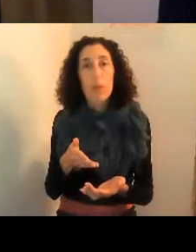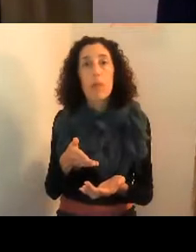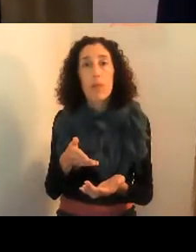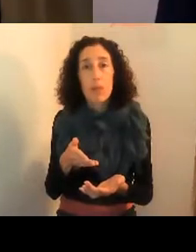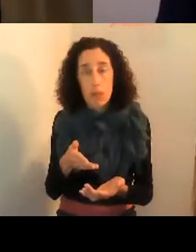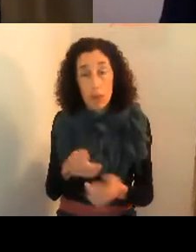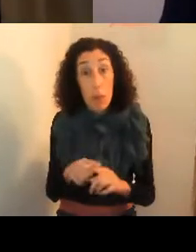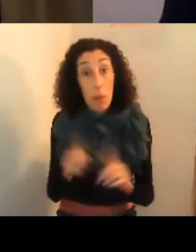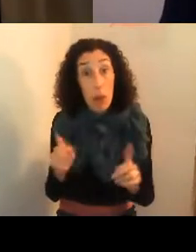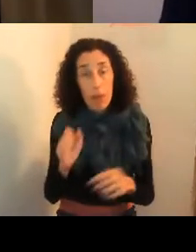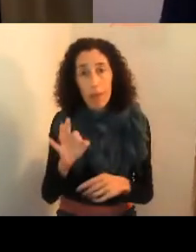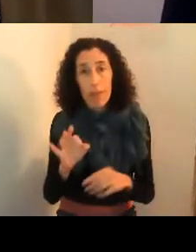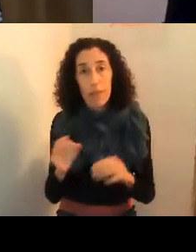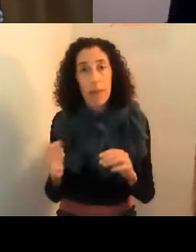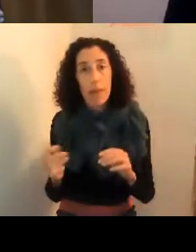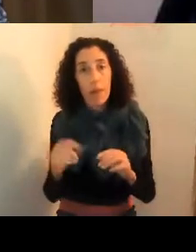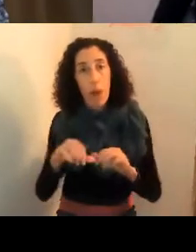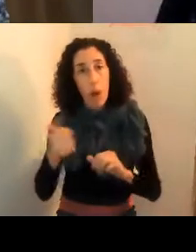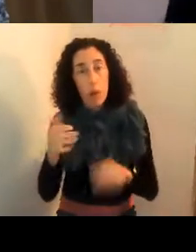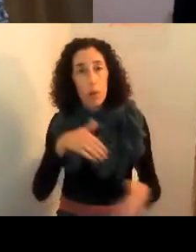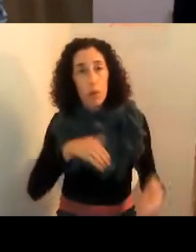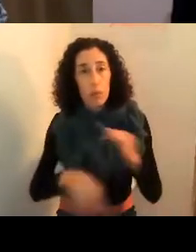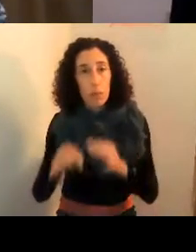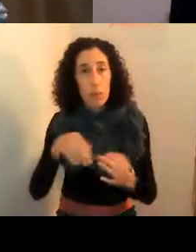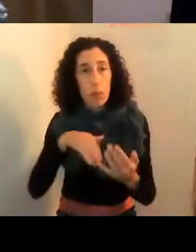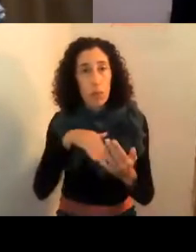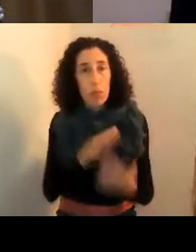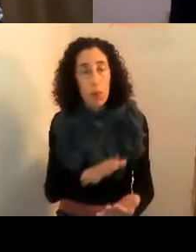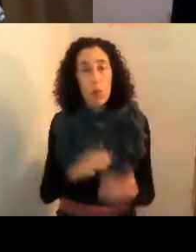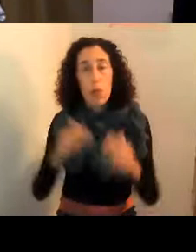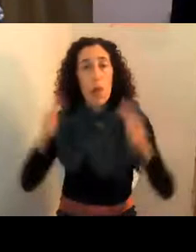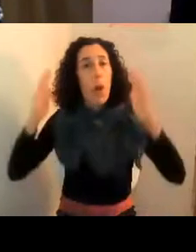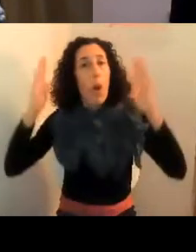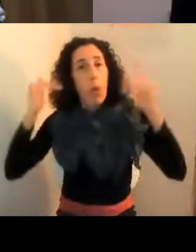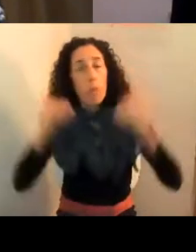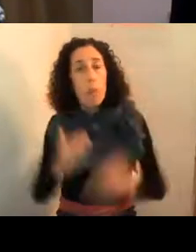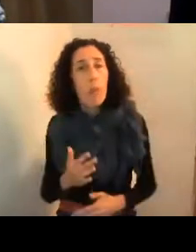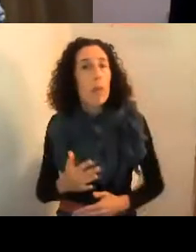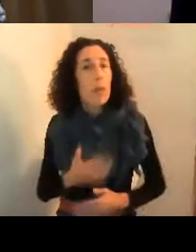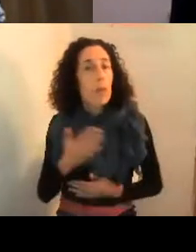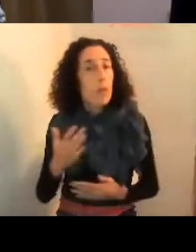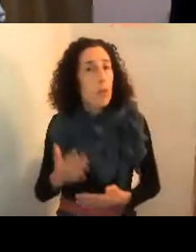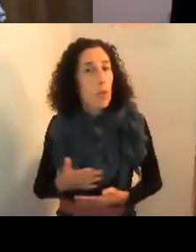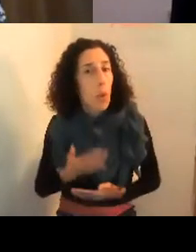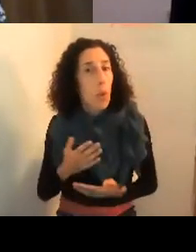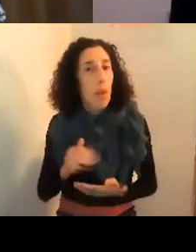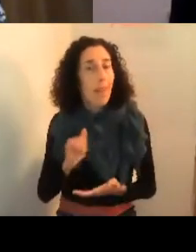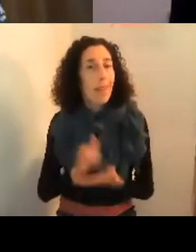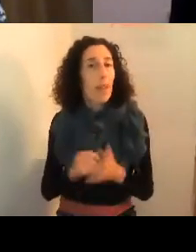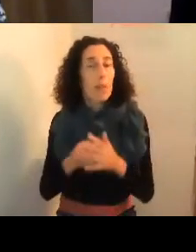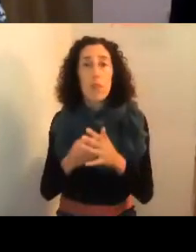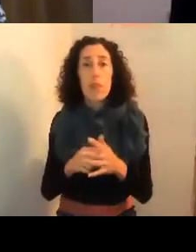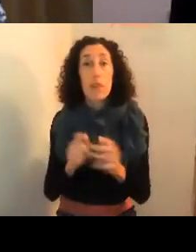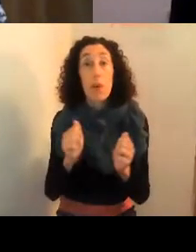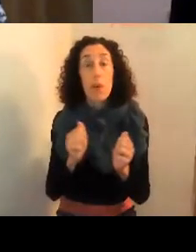from a place of hope and joy, really. I think about a film that recently came out,